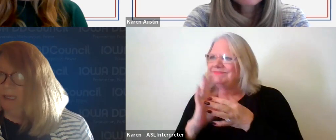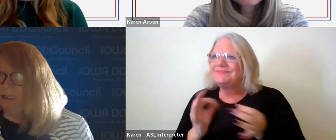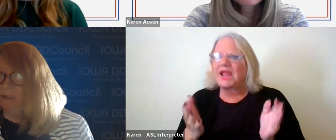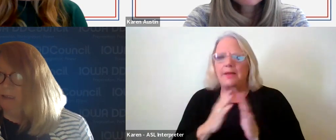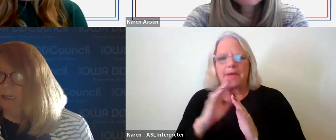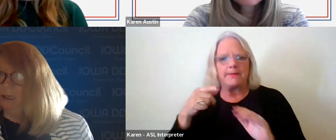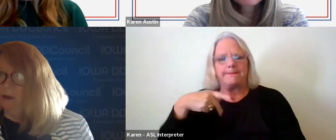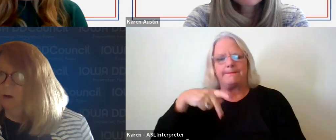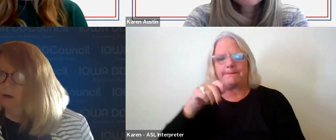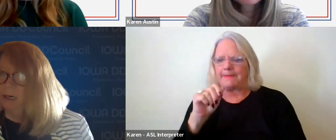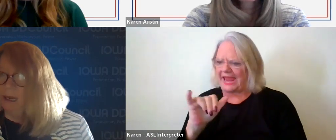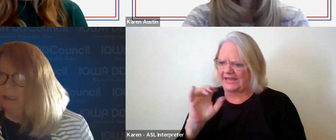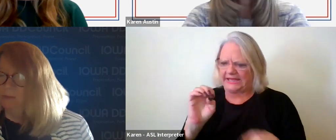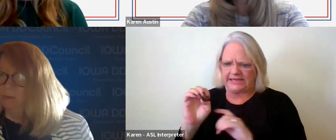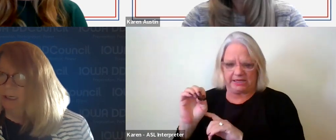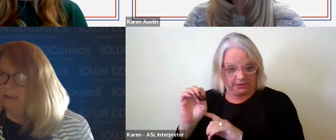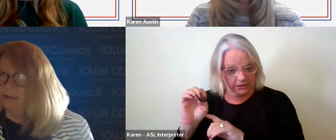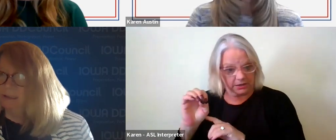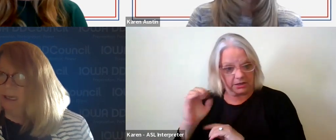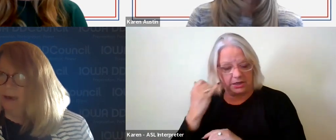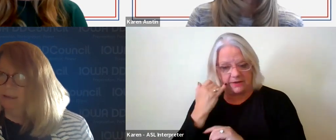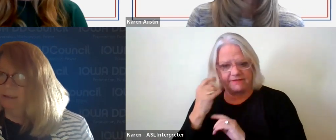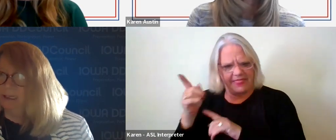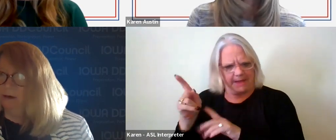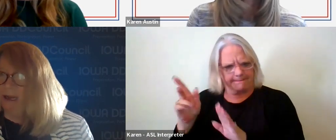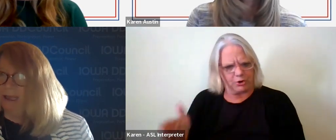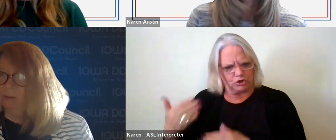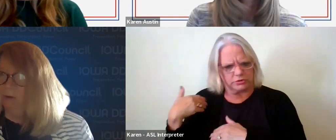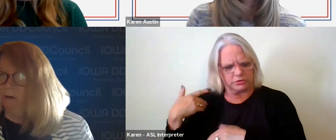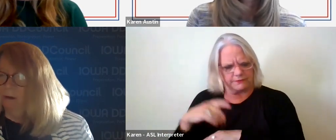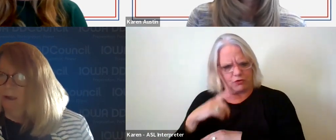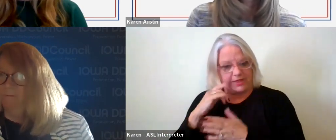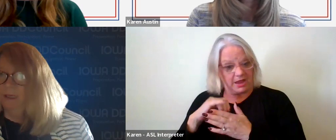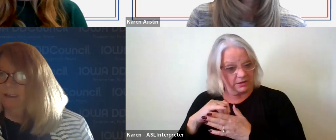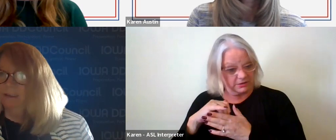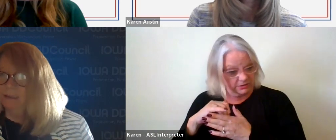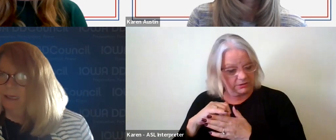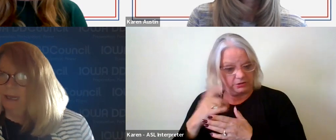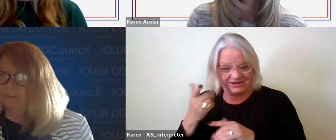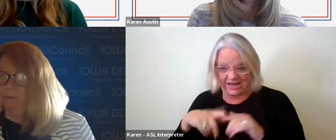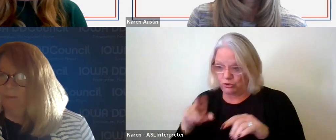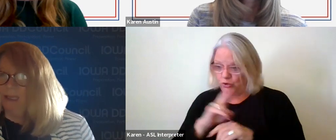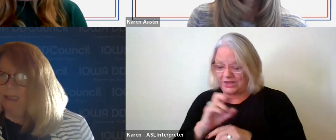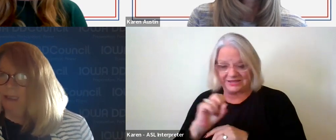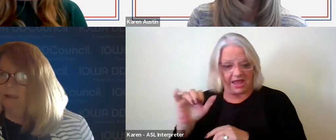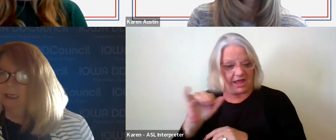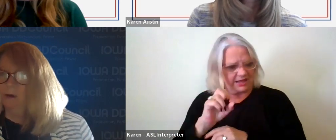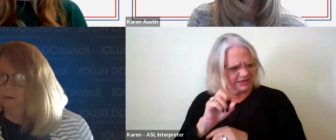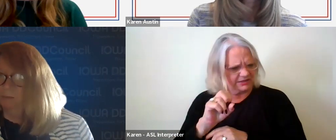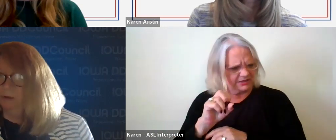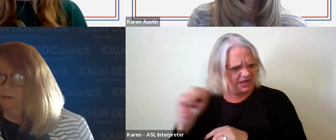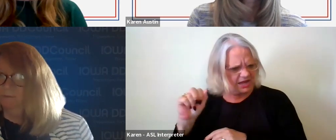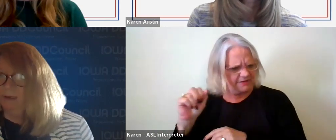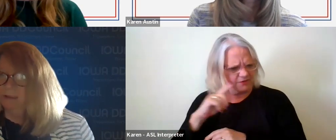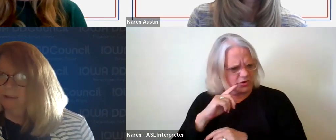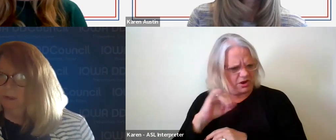the rep payee, that they could not put SSDI or SSI in an IAble. If they did not have a rep payee, then they